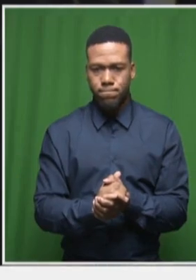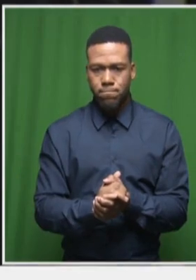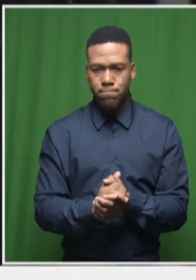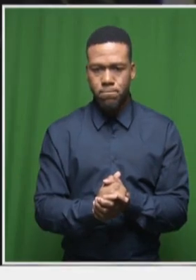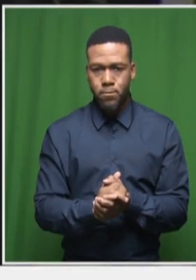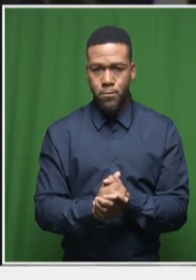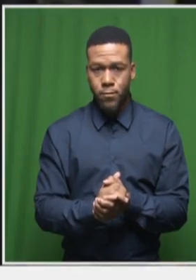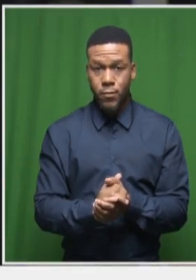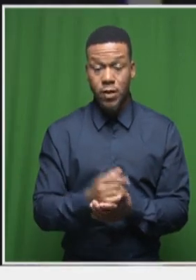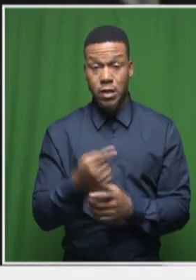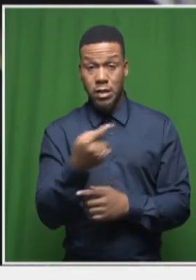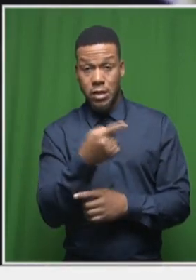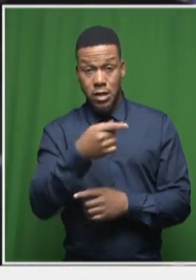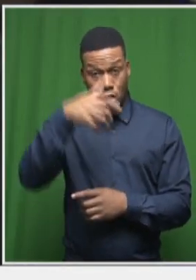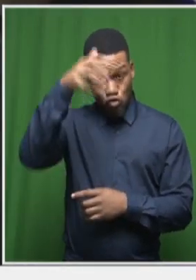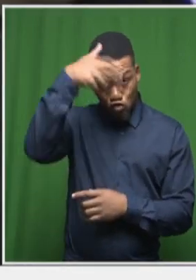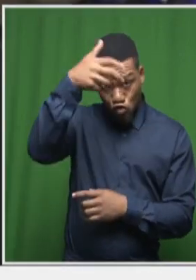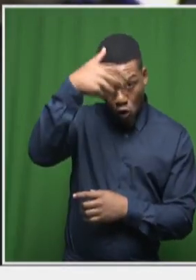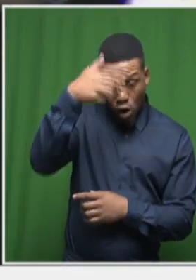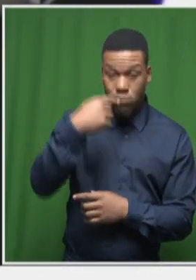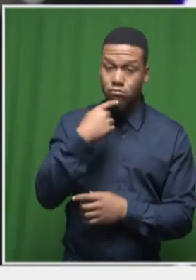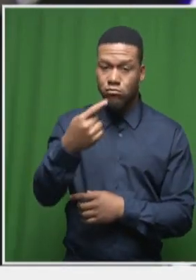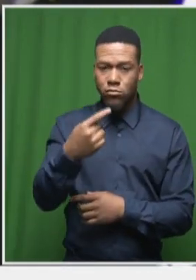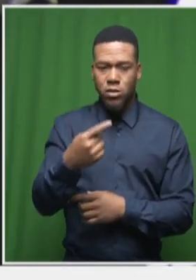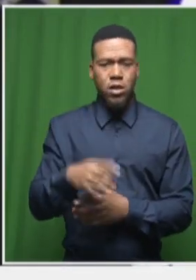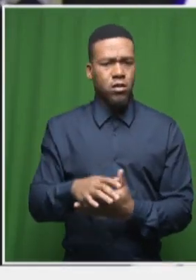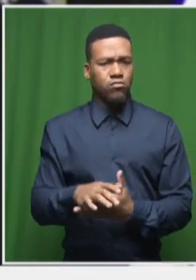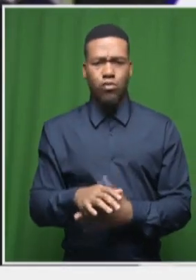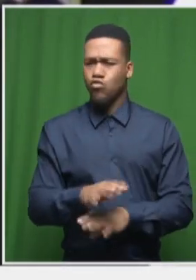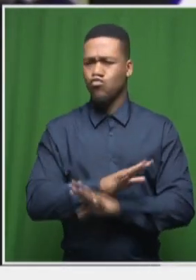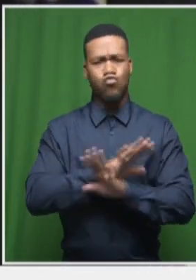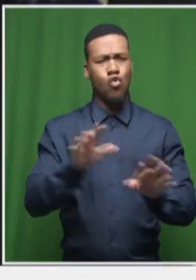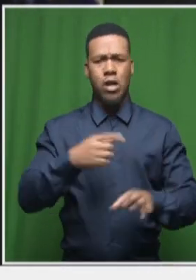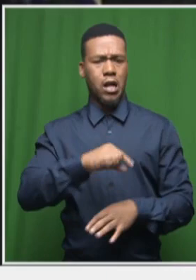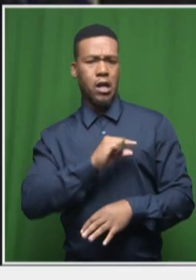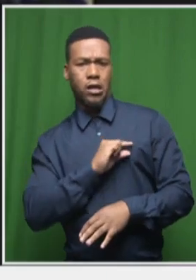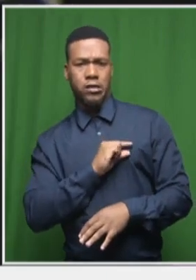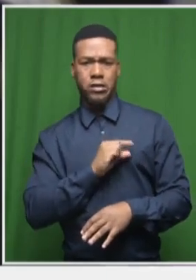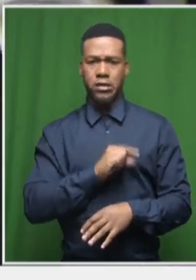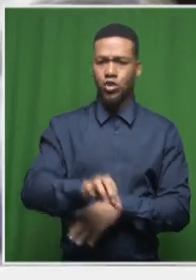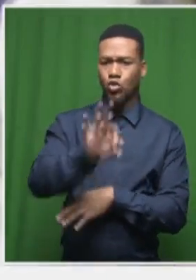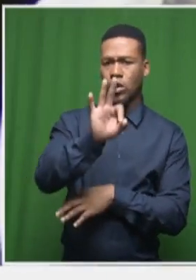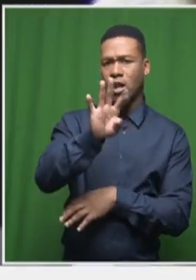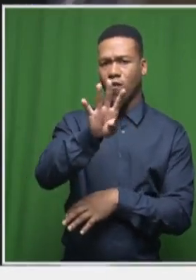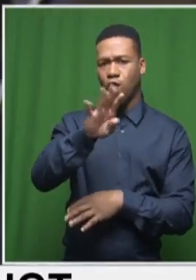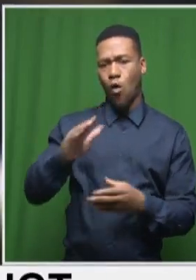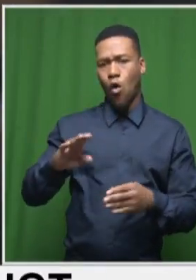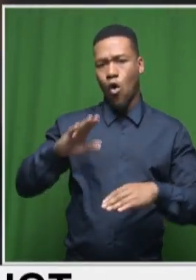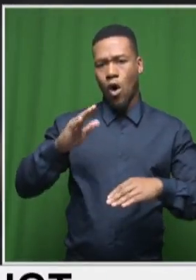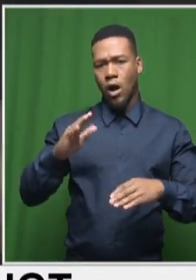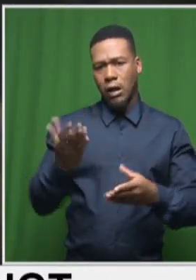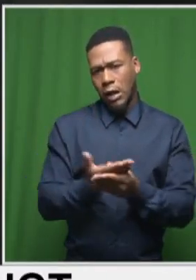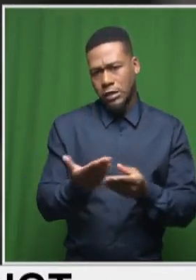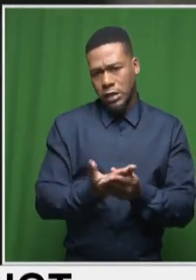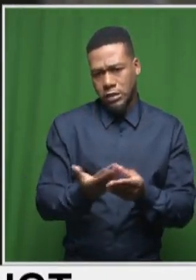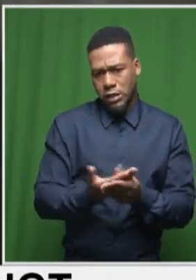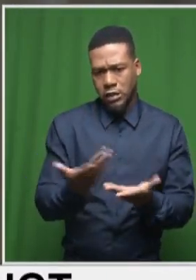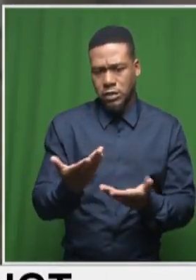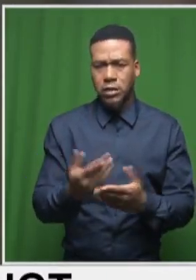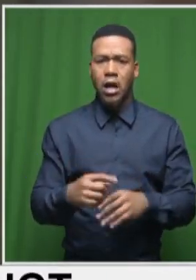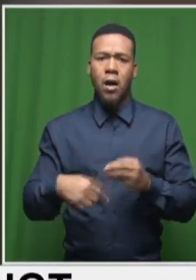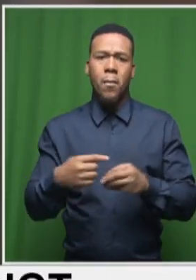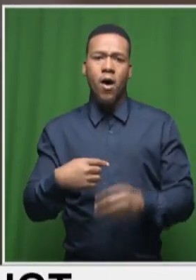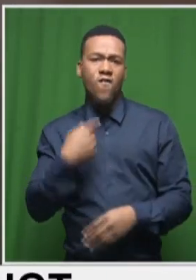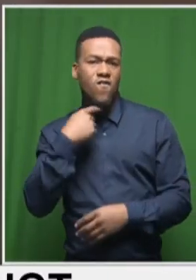Former President Donald Trump on Tuesday pleaded not guilty to 34 felony counts of falsifying business records, becoming